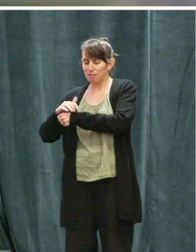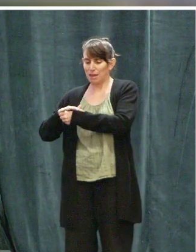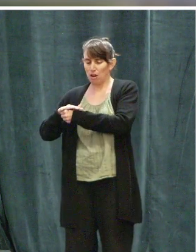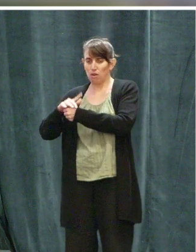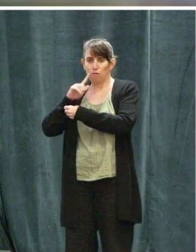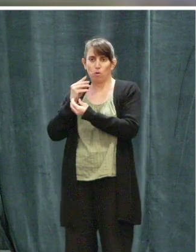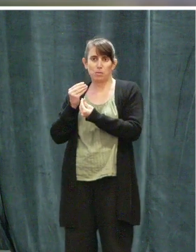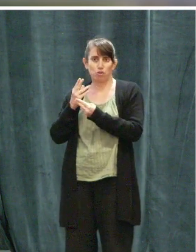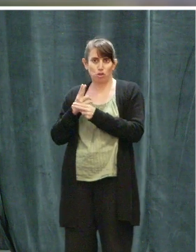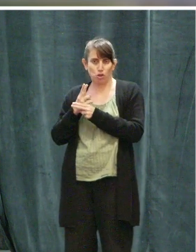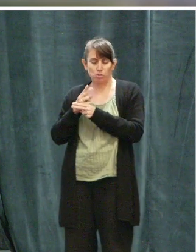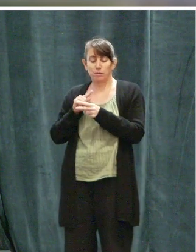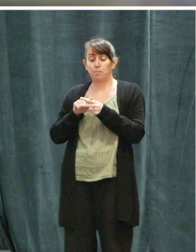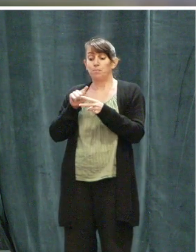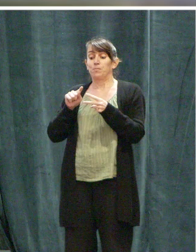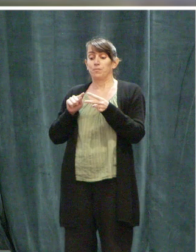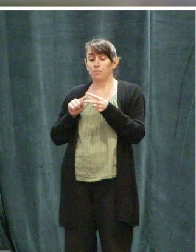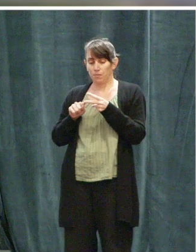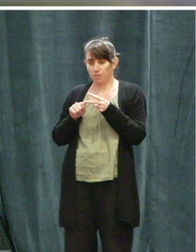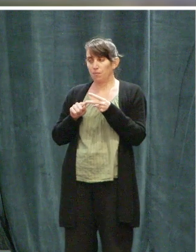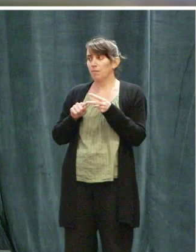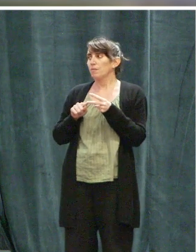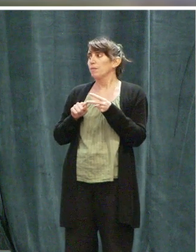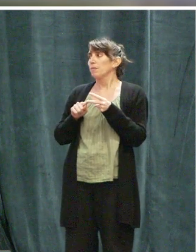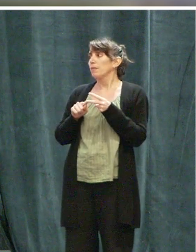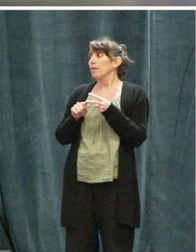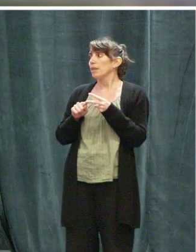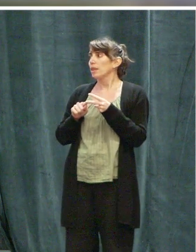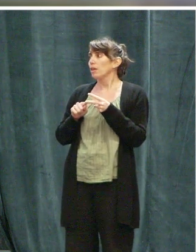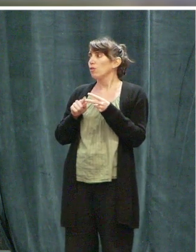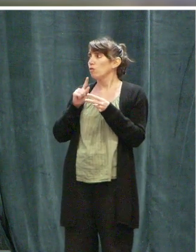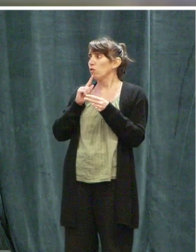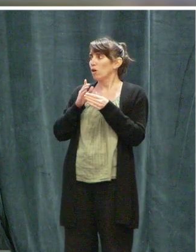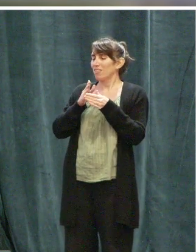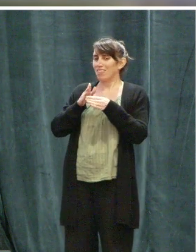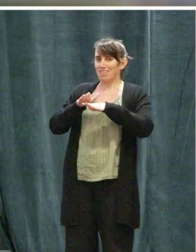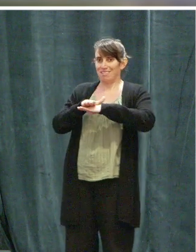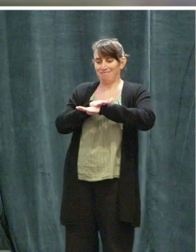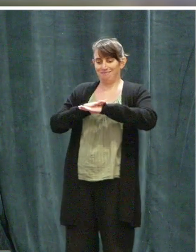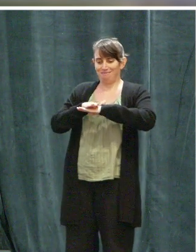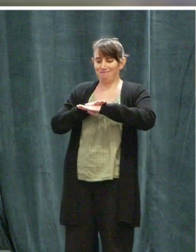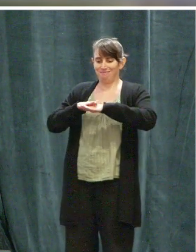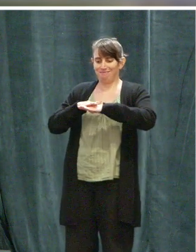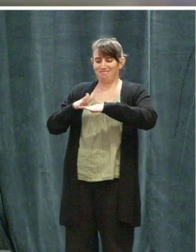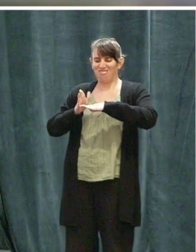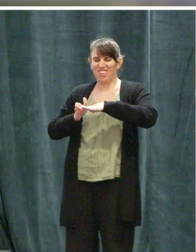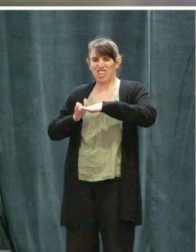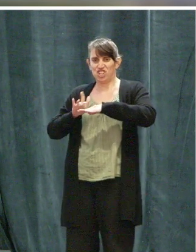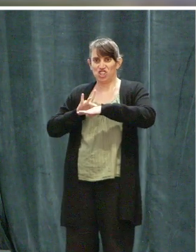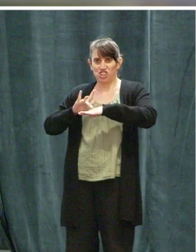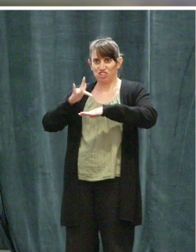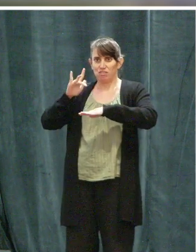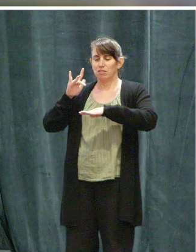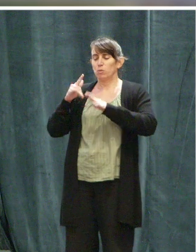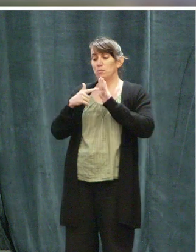2, on the finishes themselves, for the past couple of years, we've been showing images of the